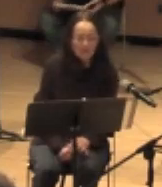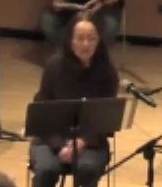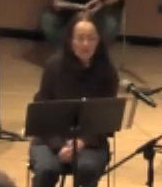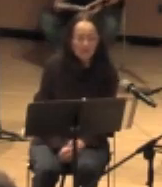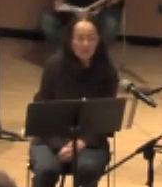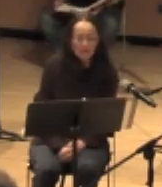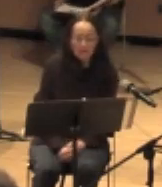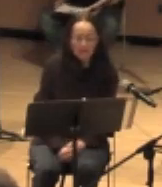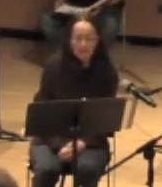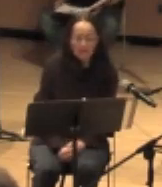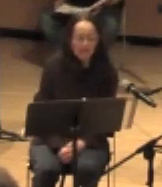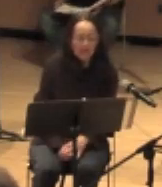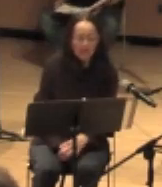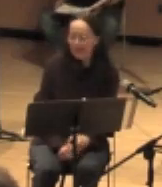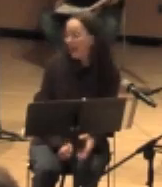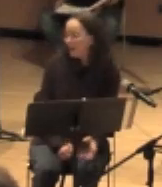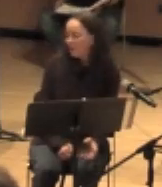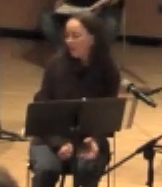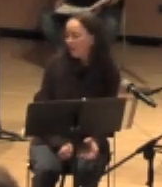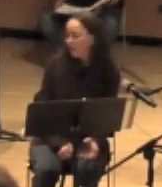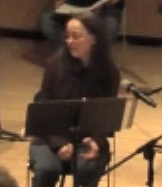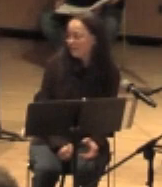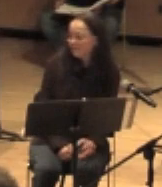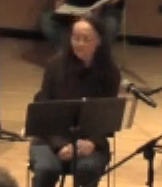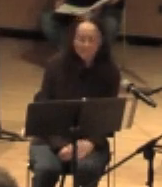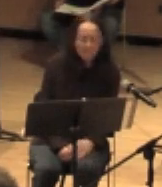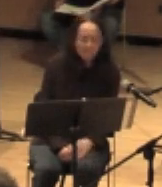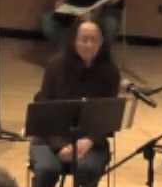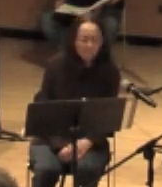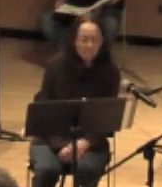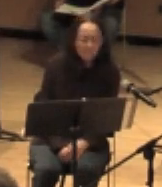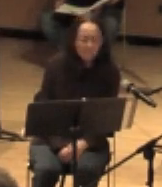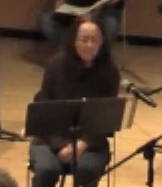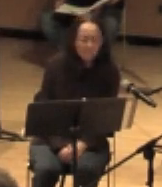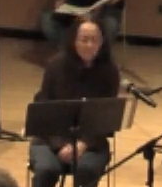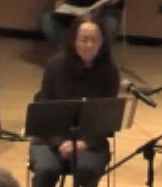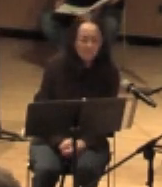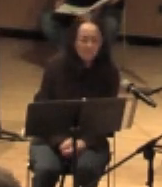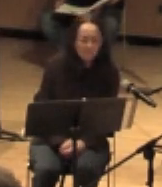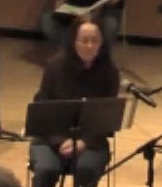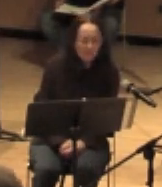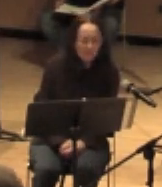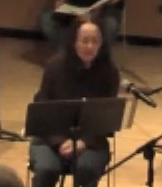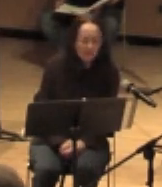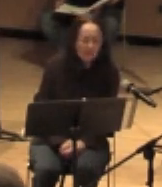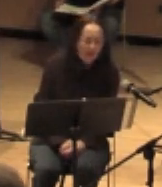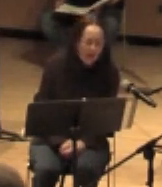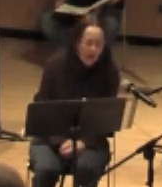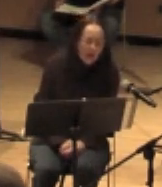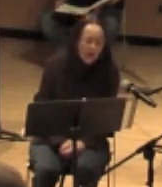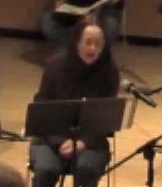I could yeah get out of there yeah and you called Aura yeah